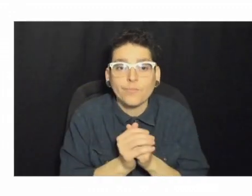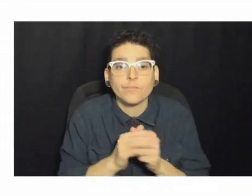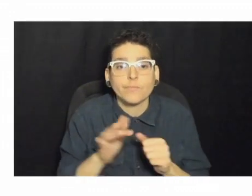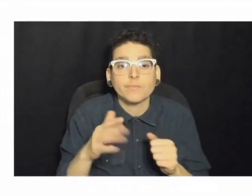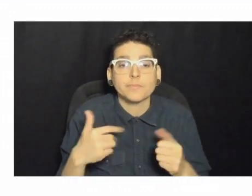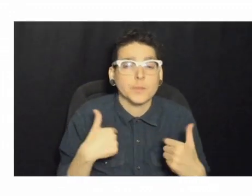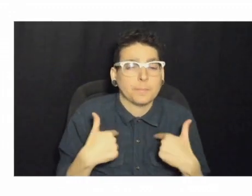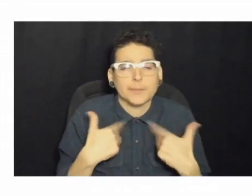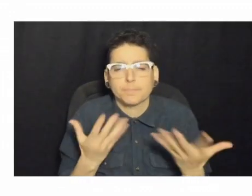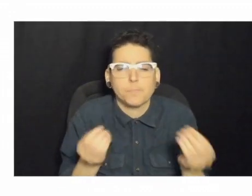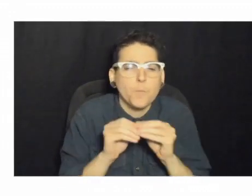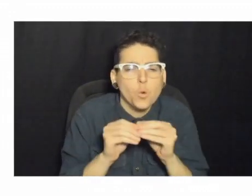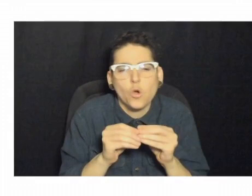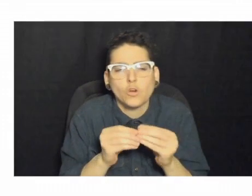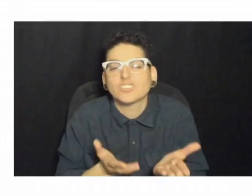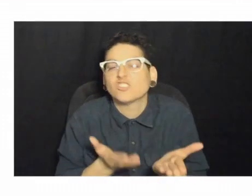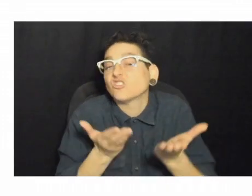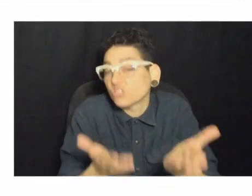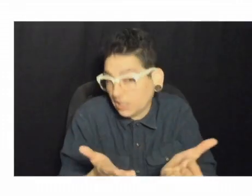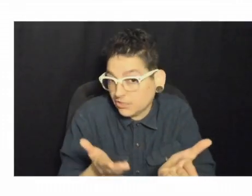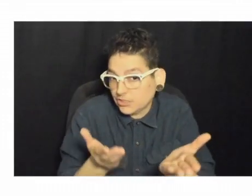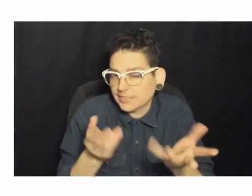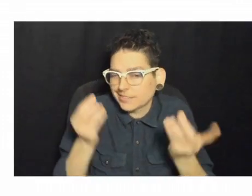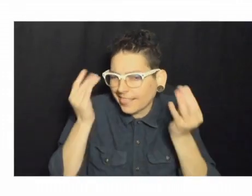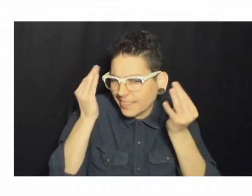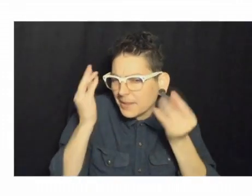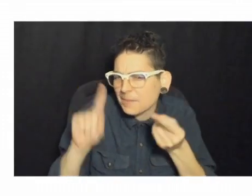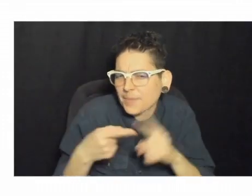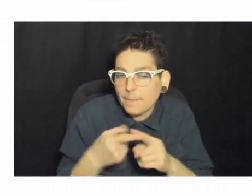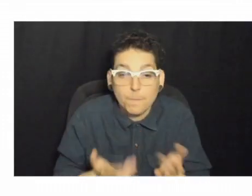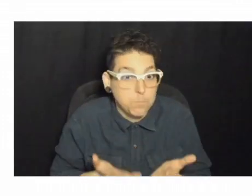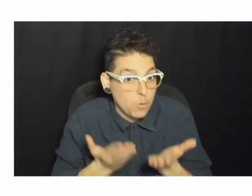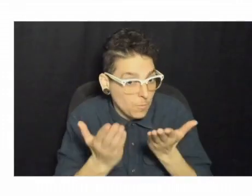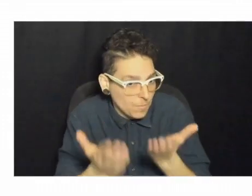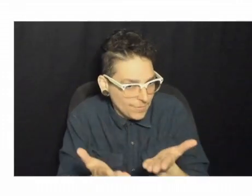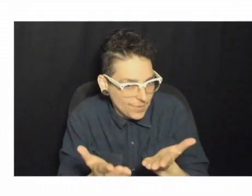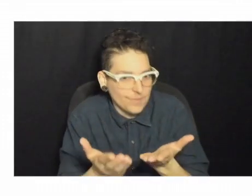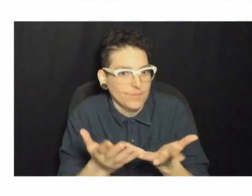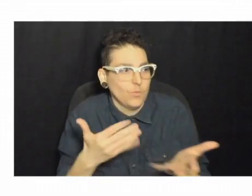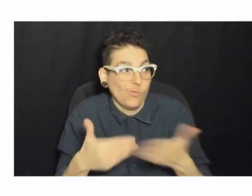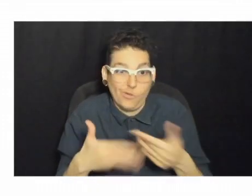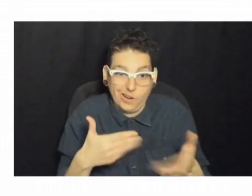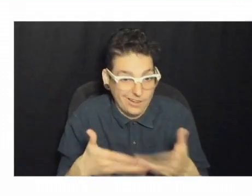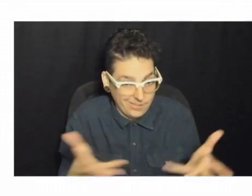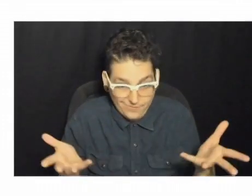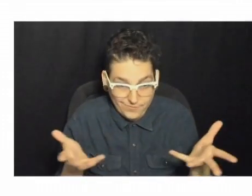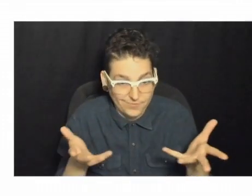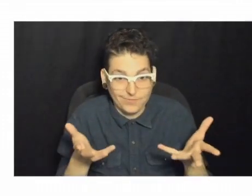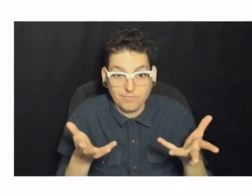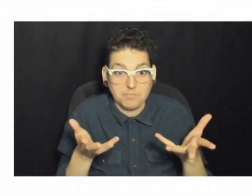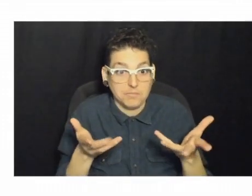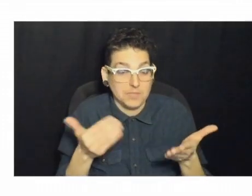about proposing whatever it is, whether it's a new communication strategy or a new,